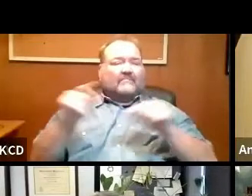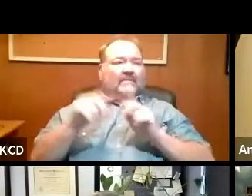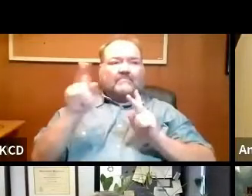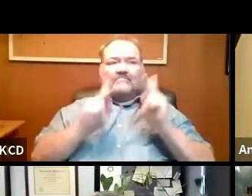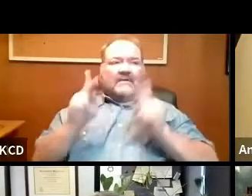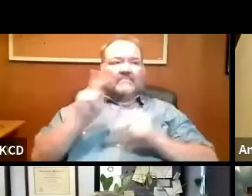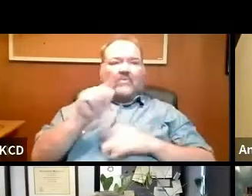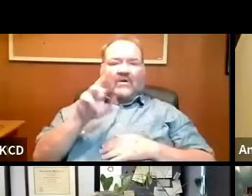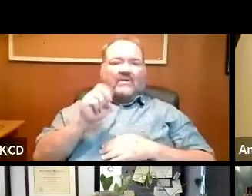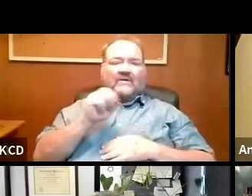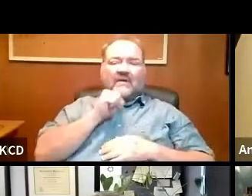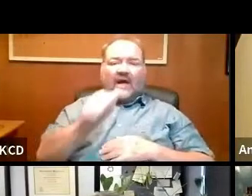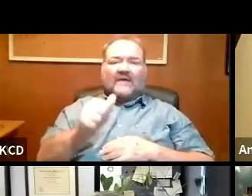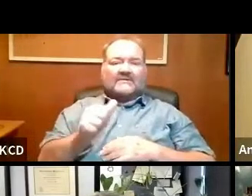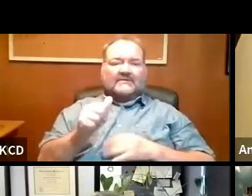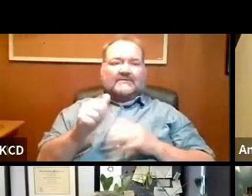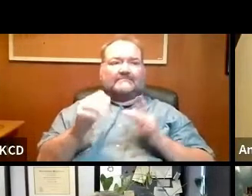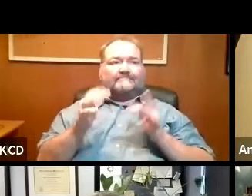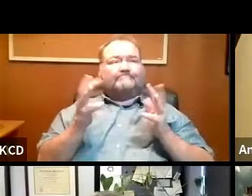aren't,